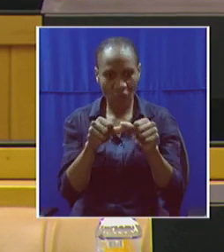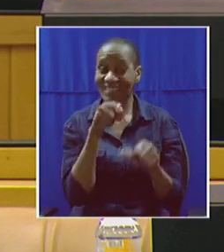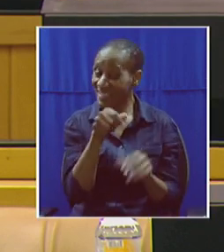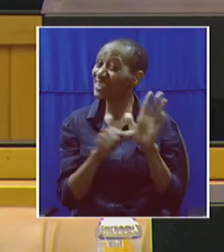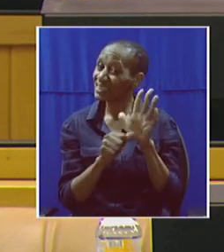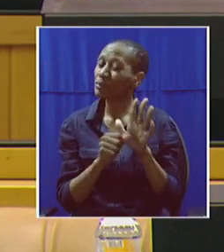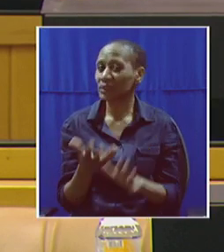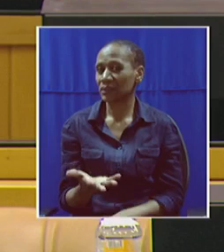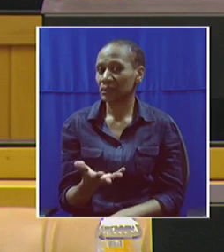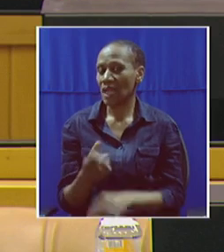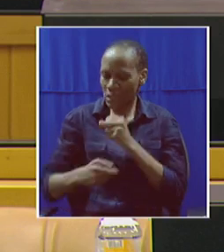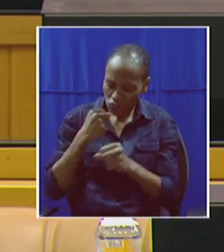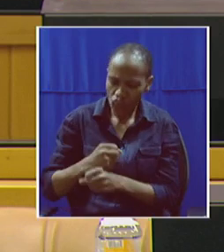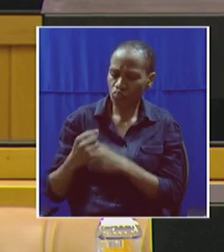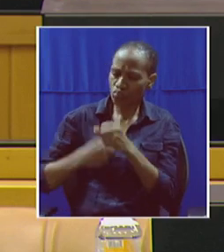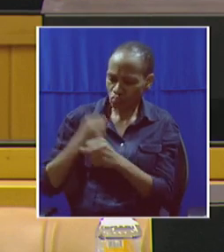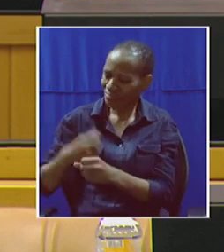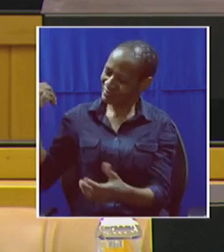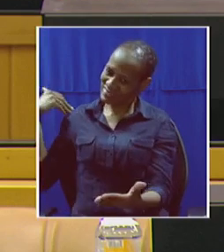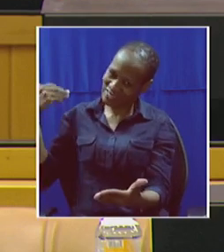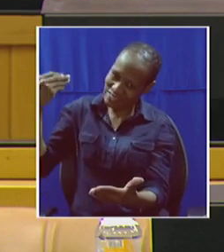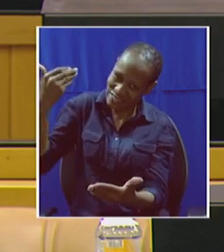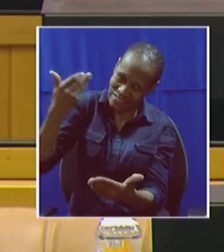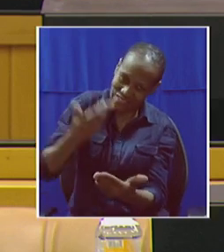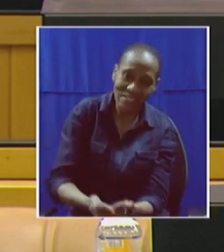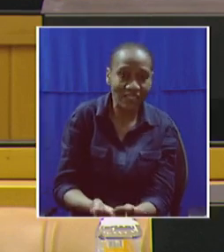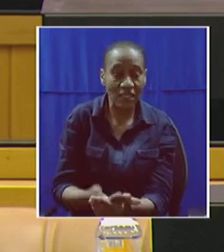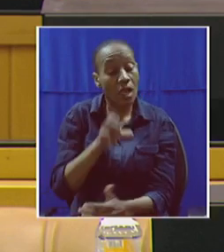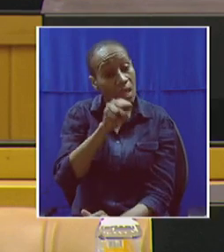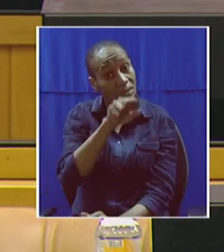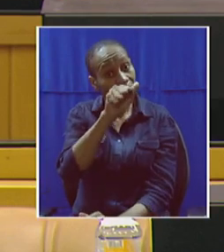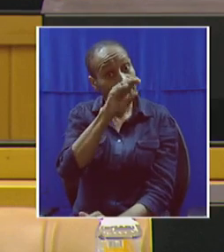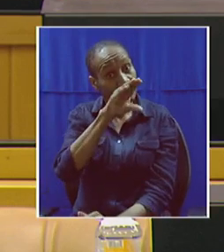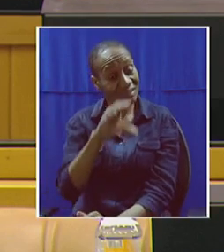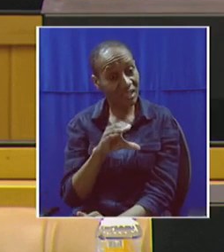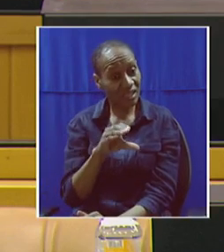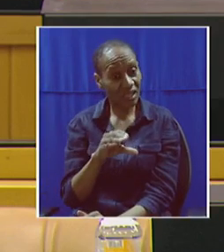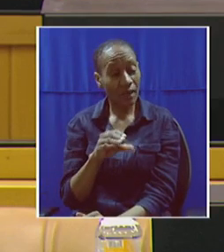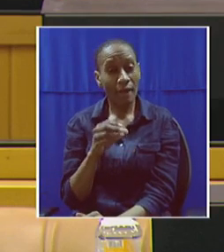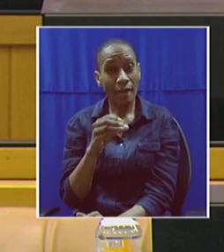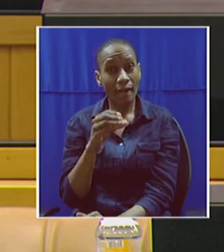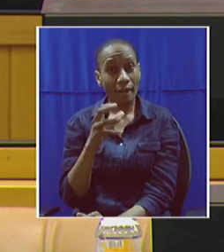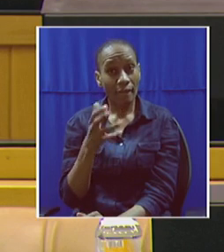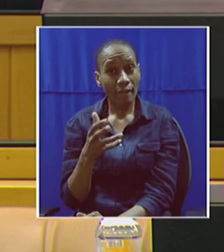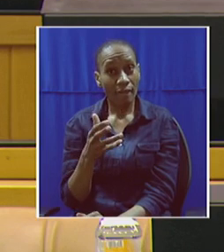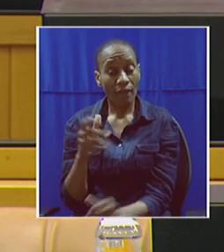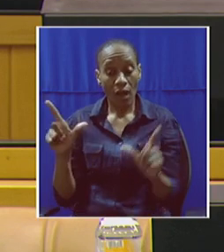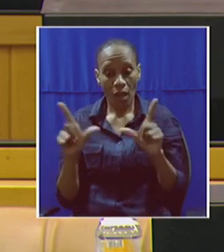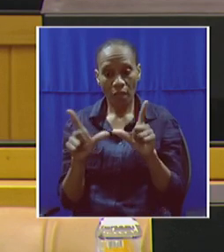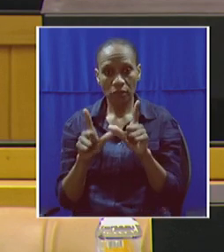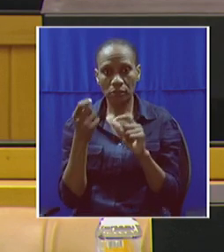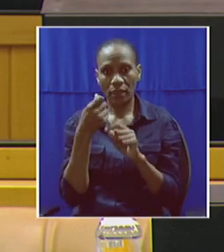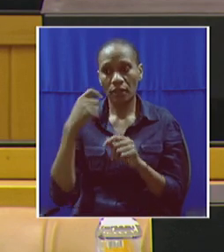for years the SA has not been increasing its